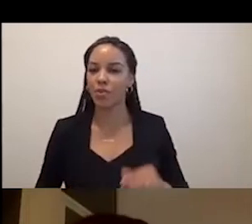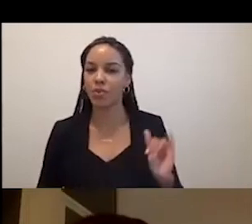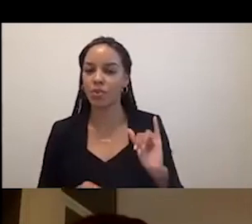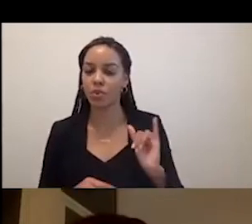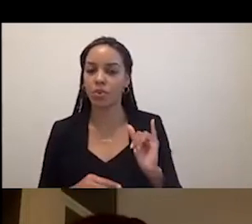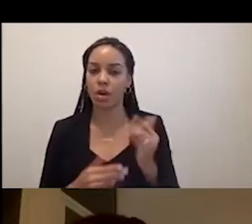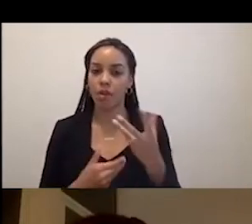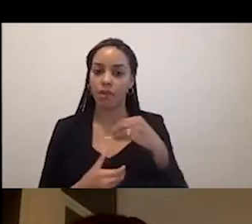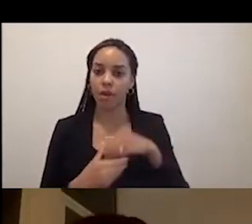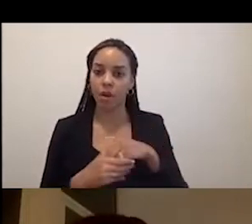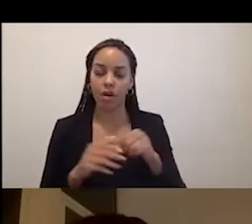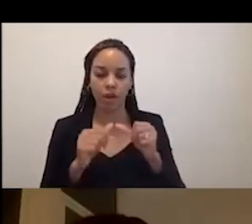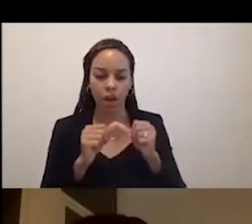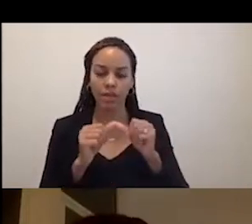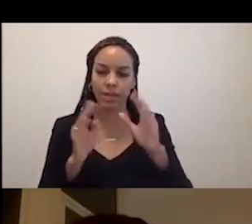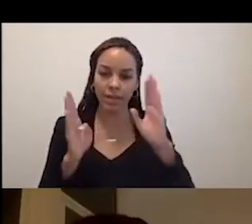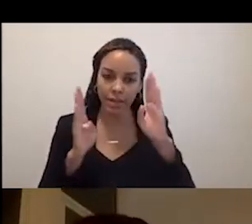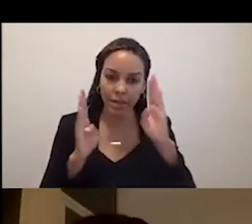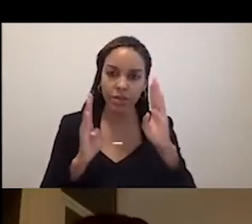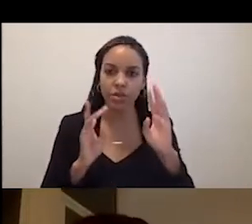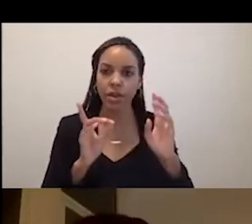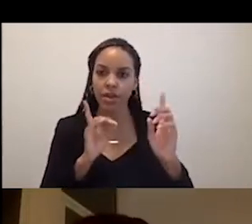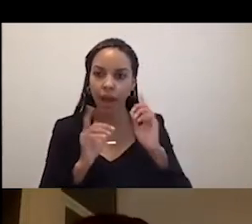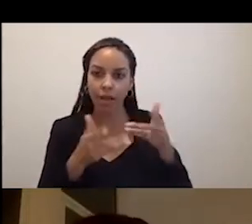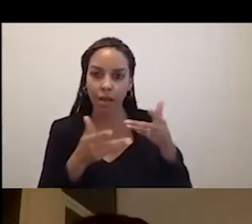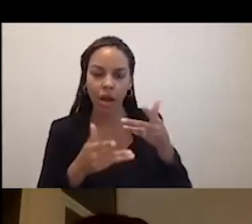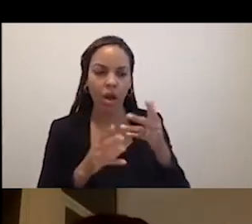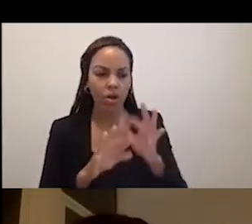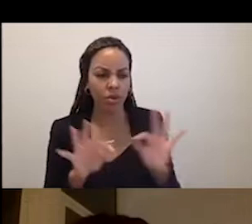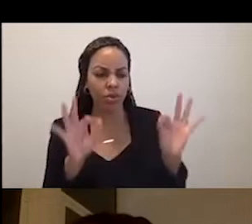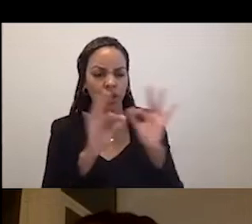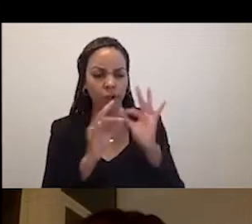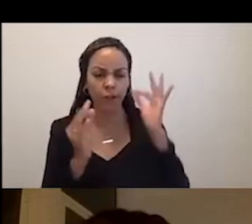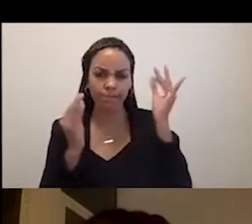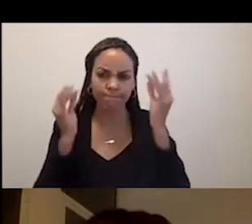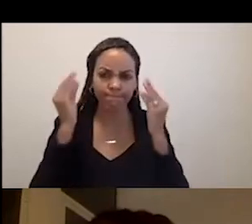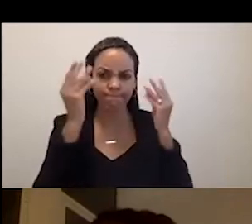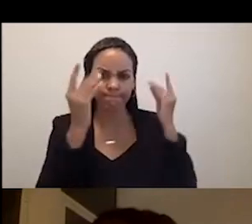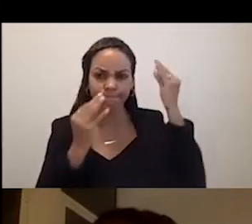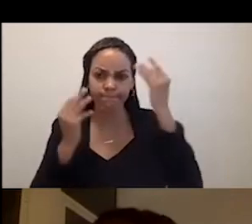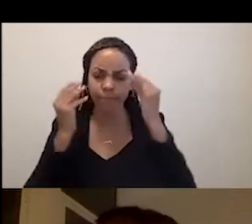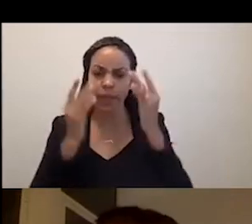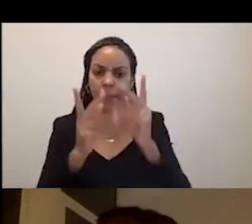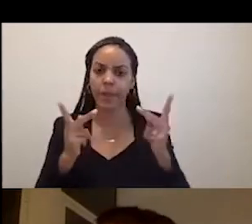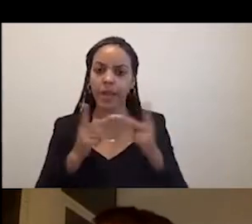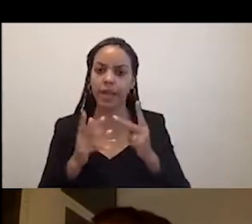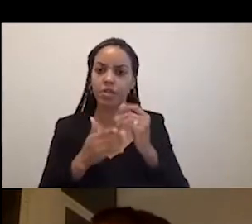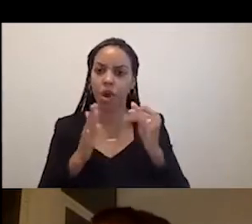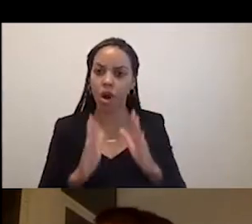attention, dialogue, listening, and critical reflection, and creating the culture and space for artists to speak up when they need